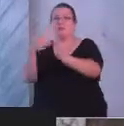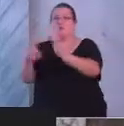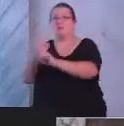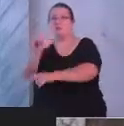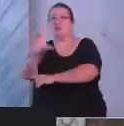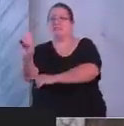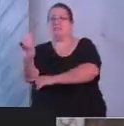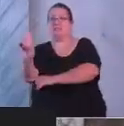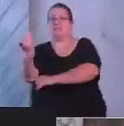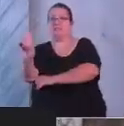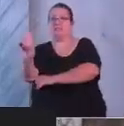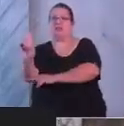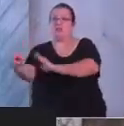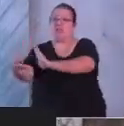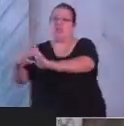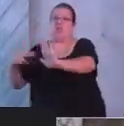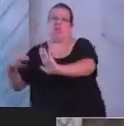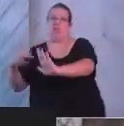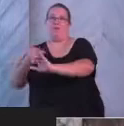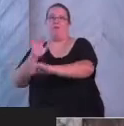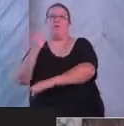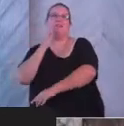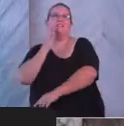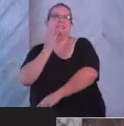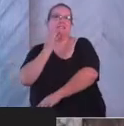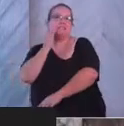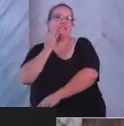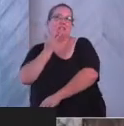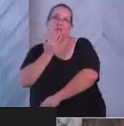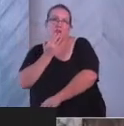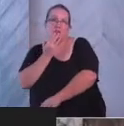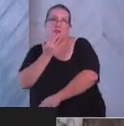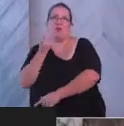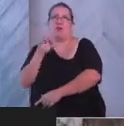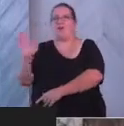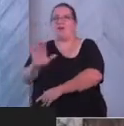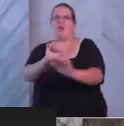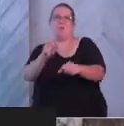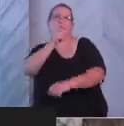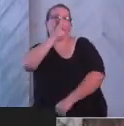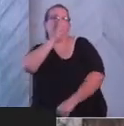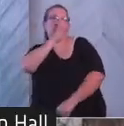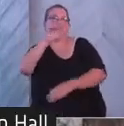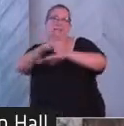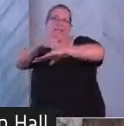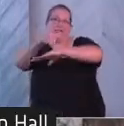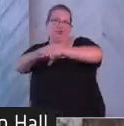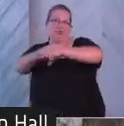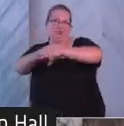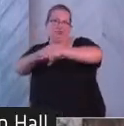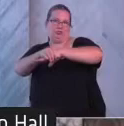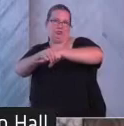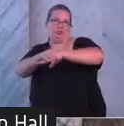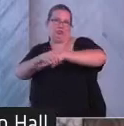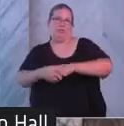are attributed to one's skin color and their ability to speak English. And